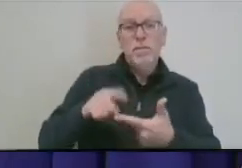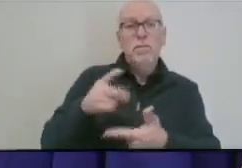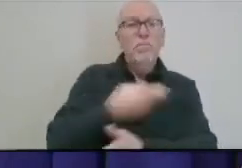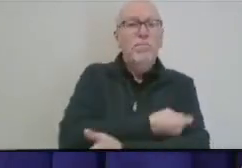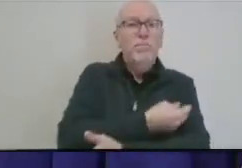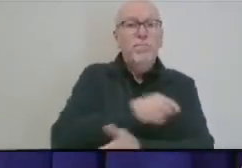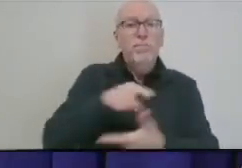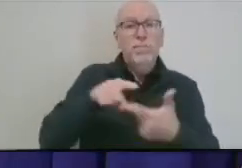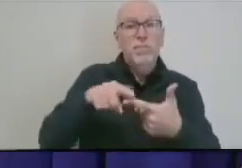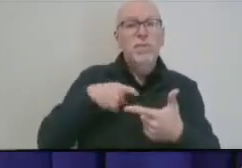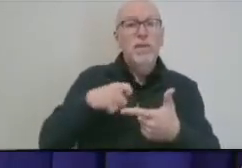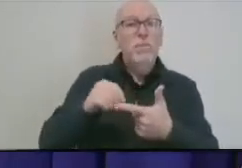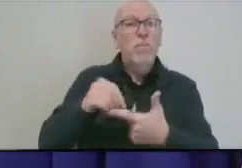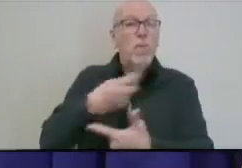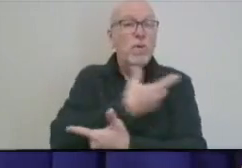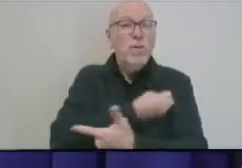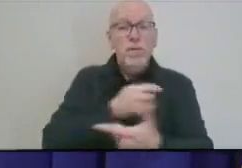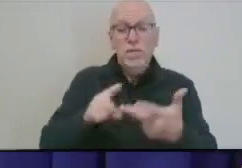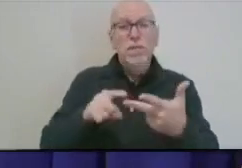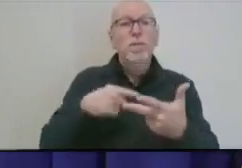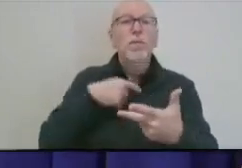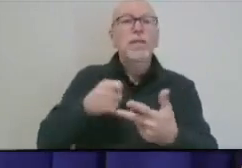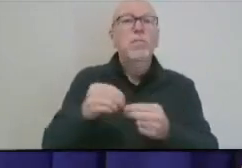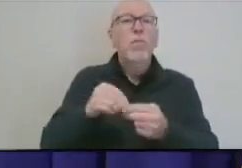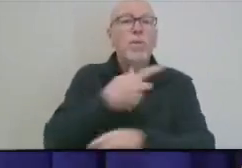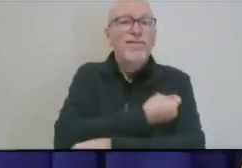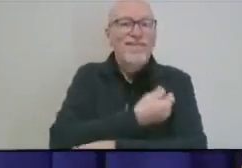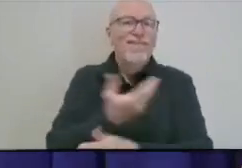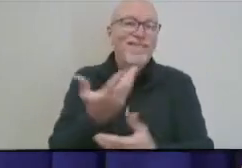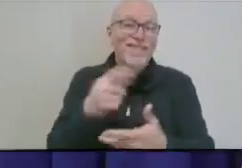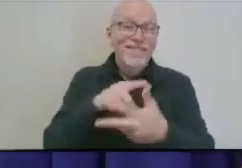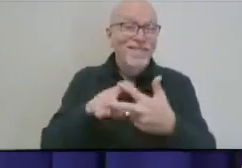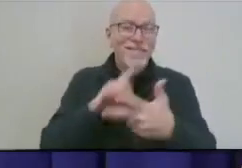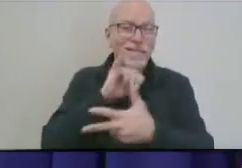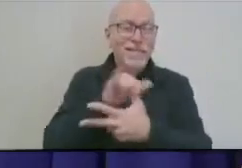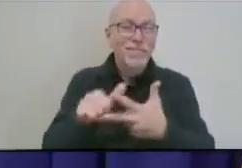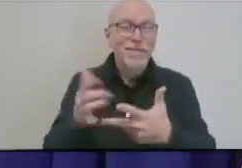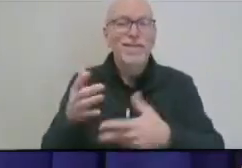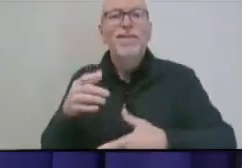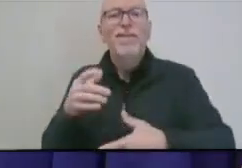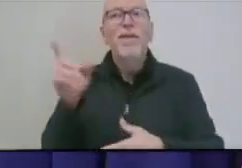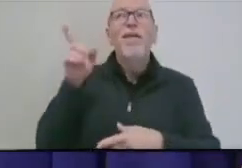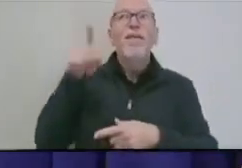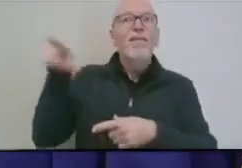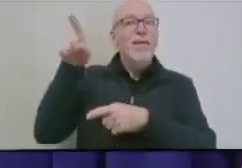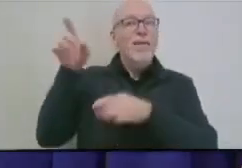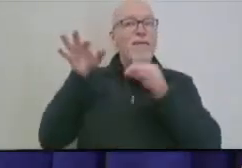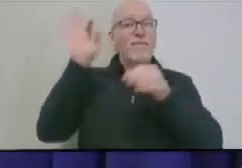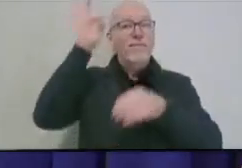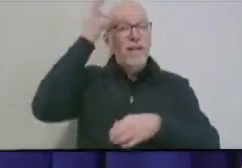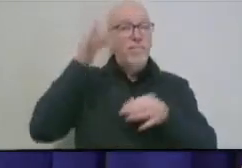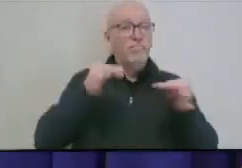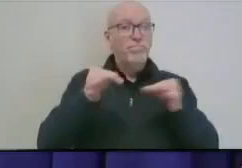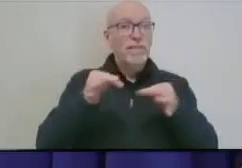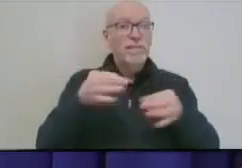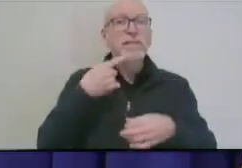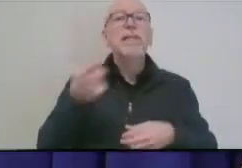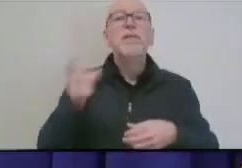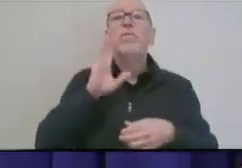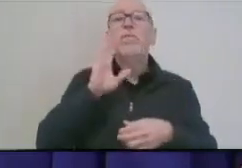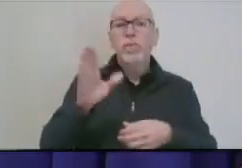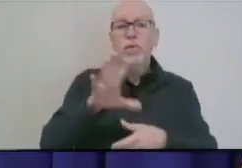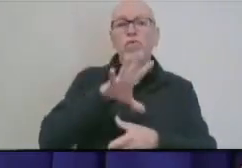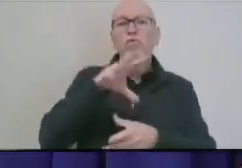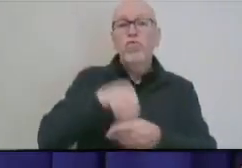we appreciate the more doses. They have also explained to us that they're going to include